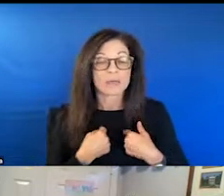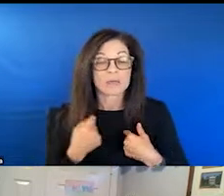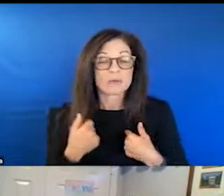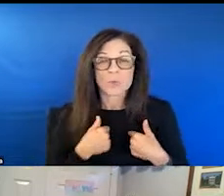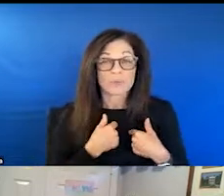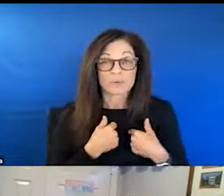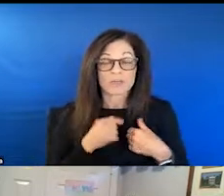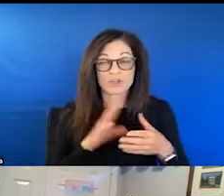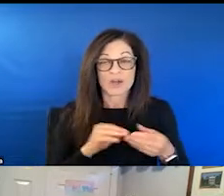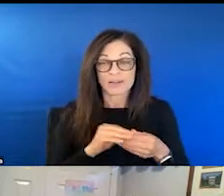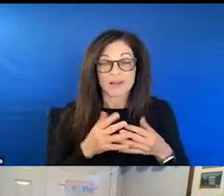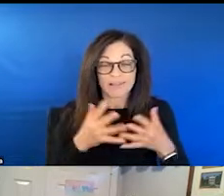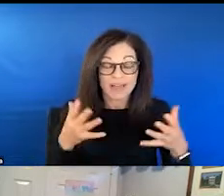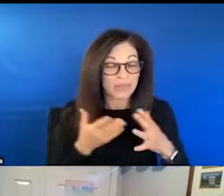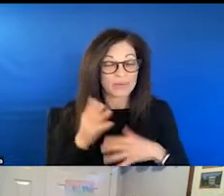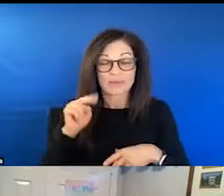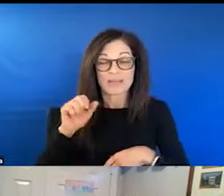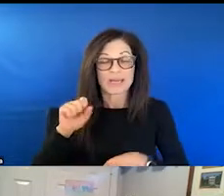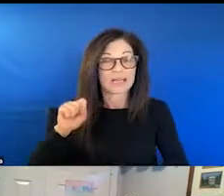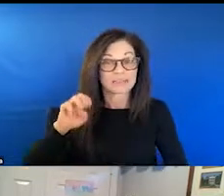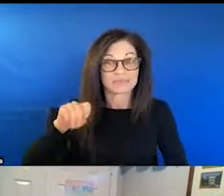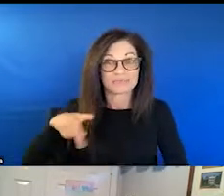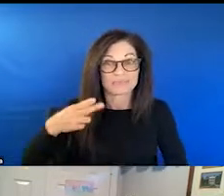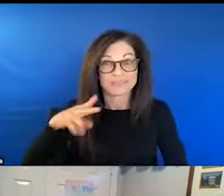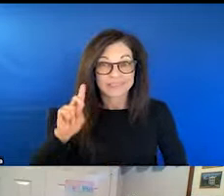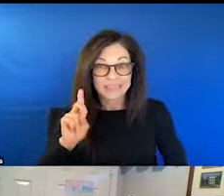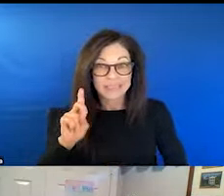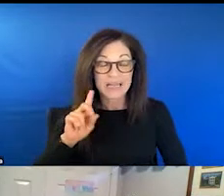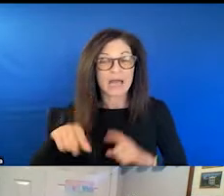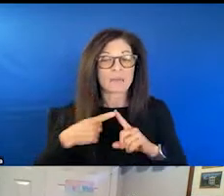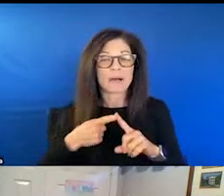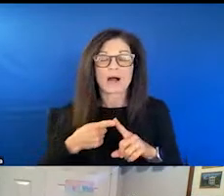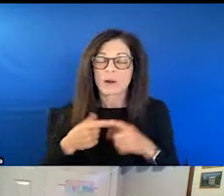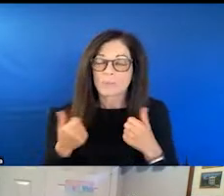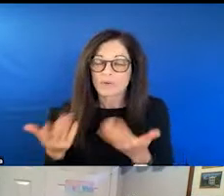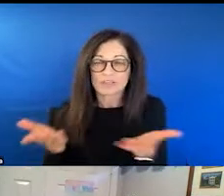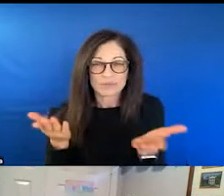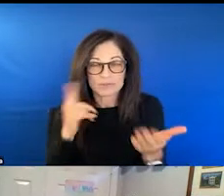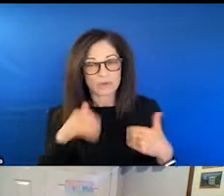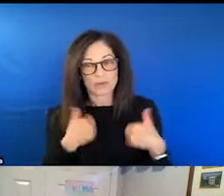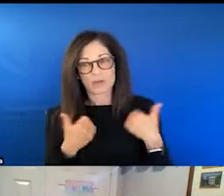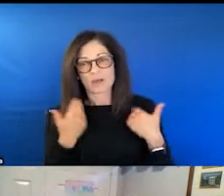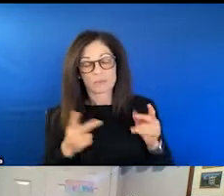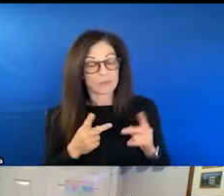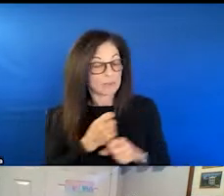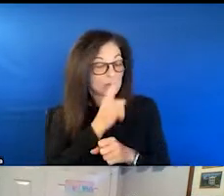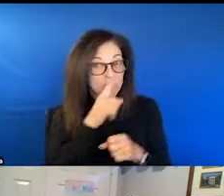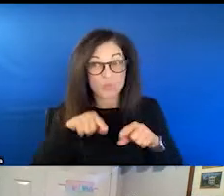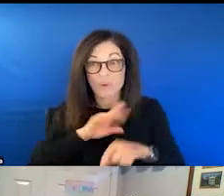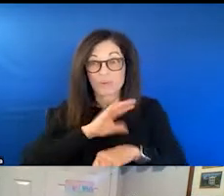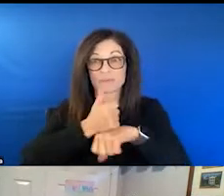through NASPID and other organizations with regards to servicing our youth and making sure that as we implement 988,